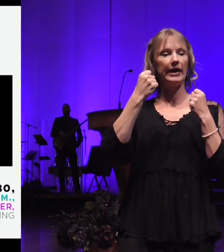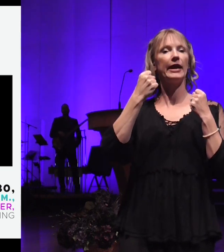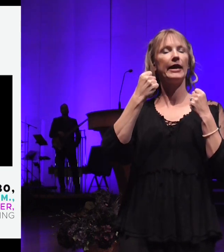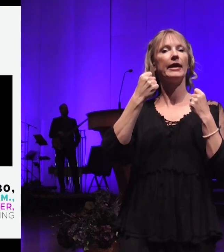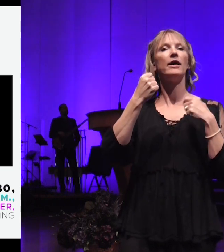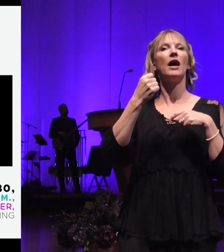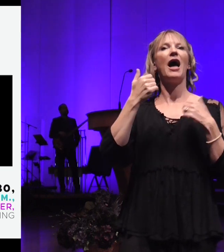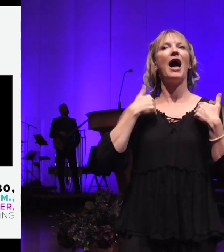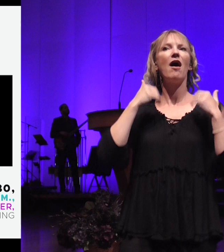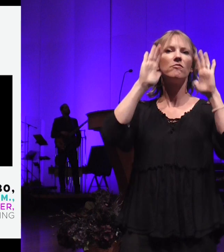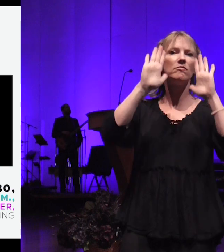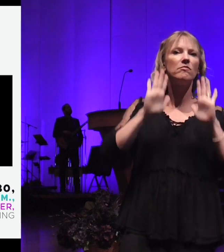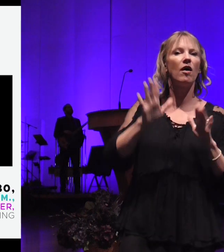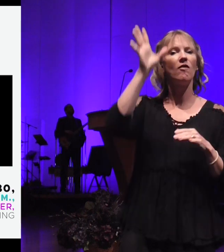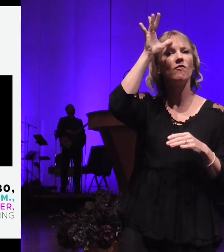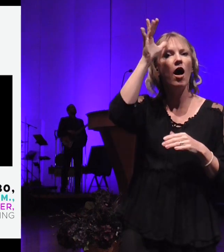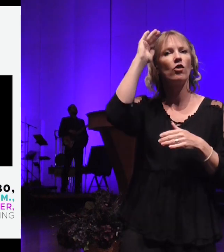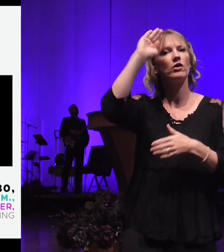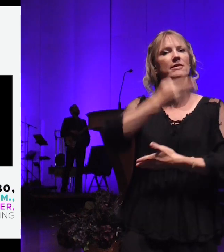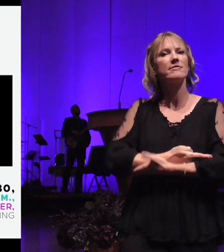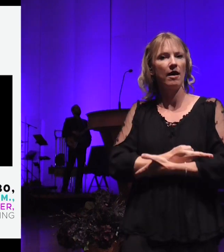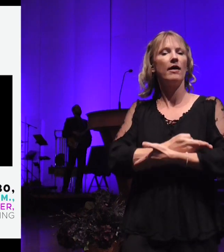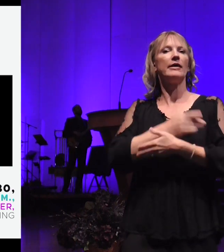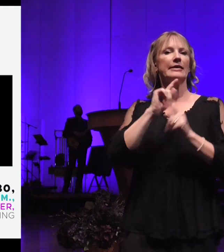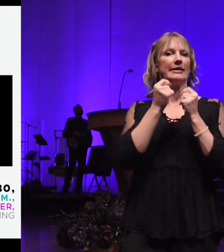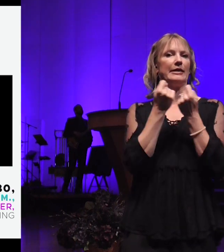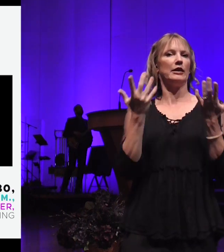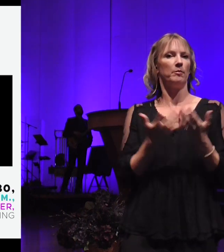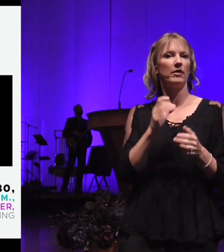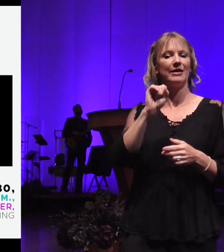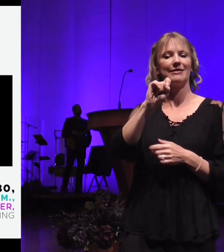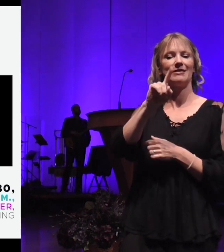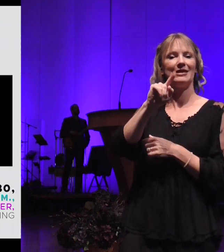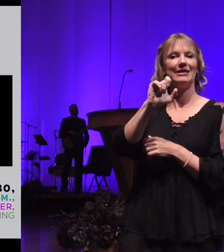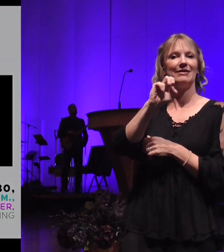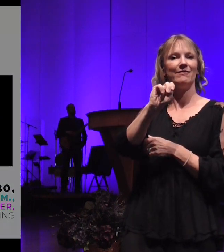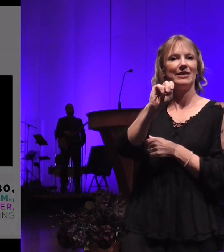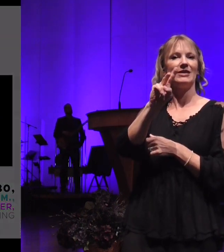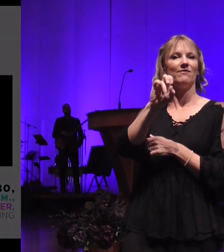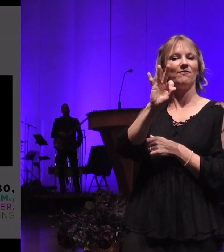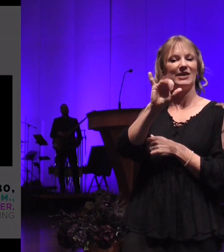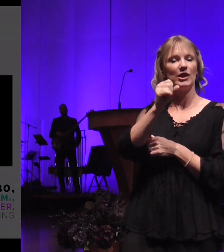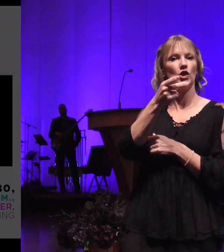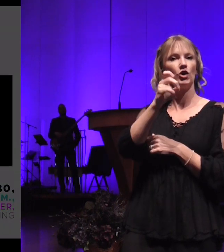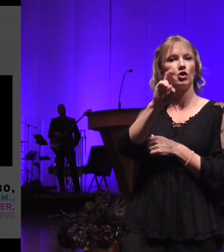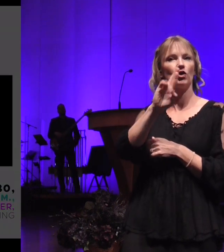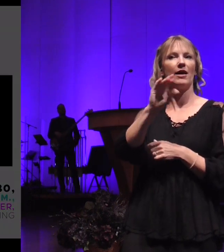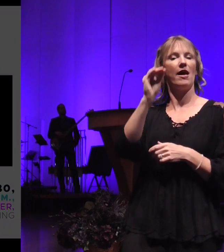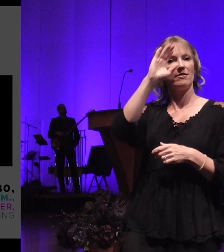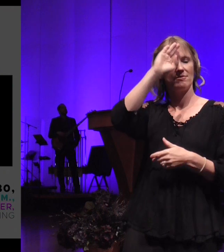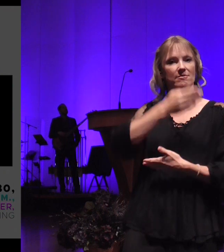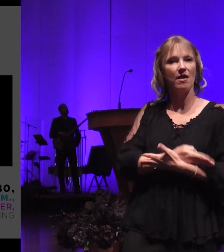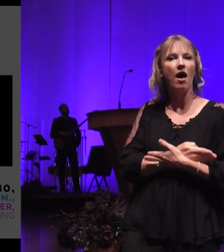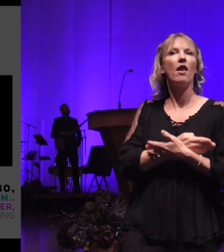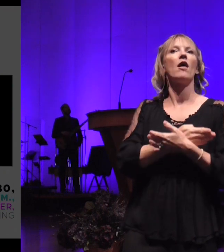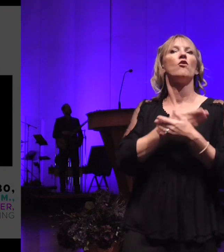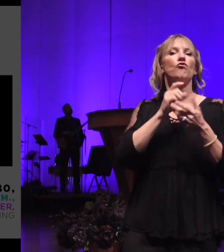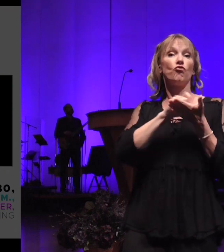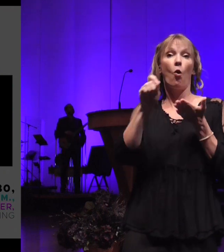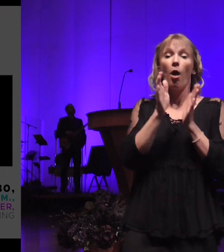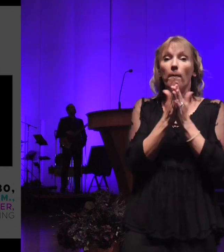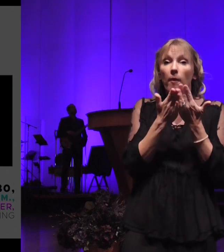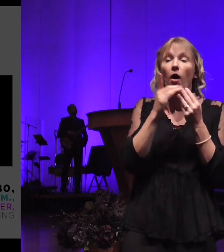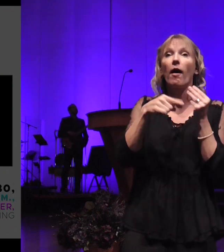incredible father and son team here, Stephen Fisher, his son Matt, and they wrote an incredible book about Matt's struggle with addiction